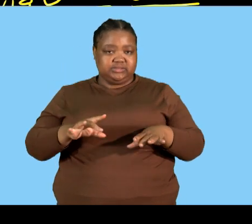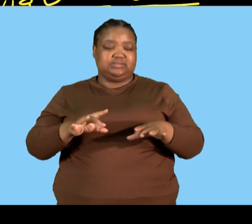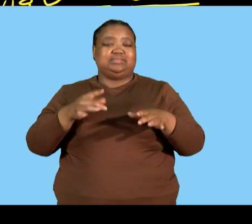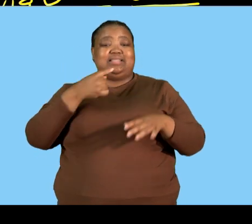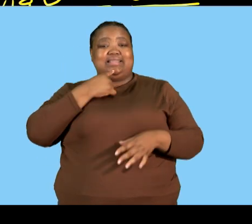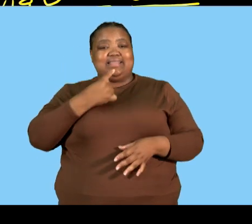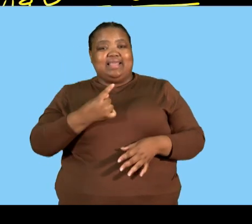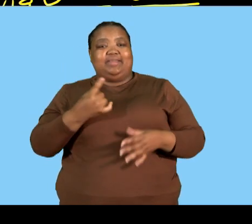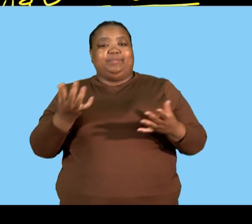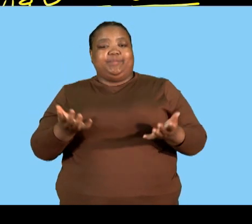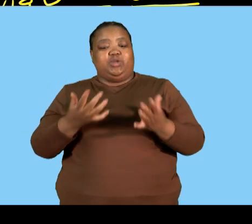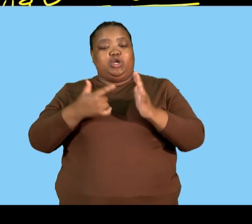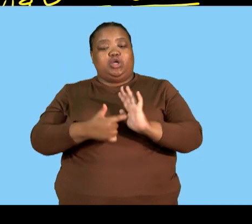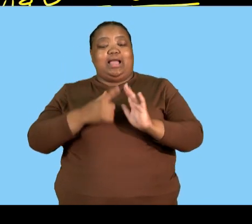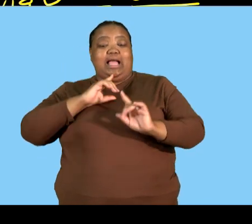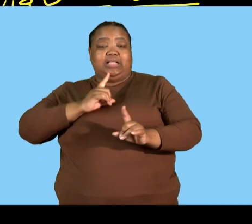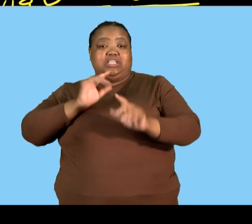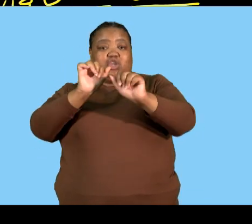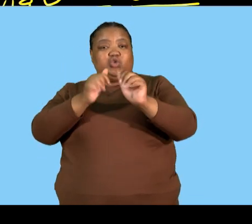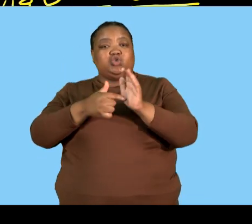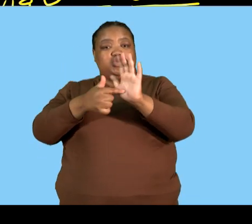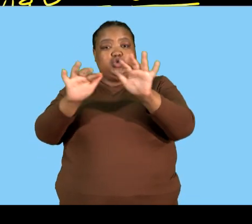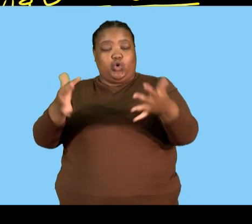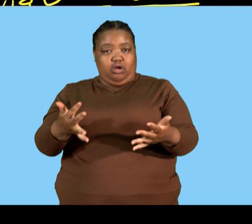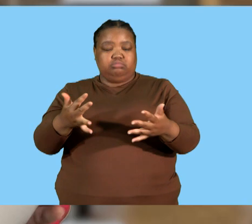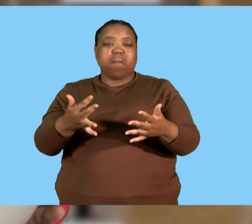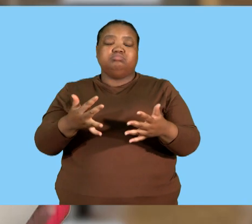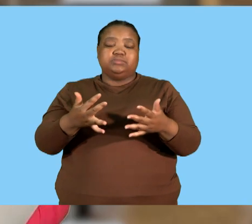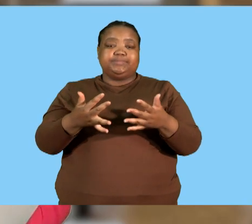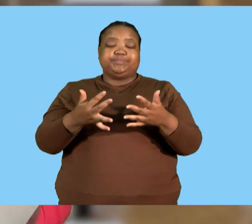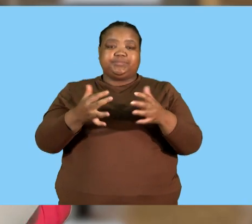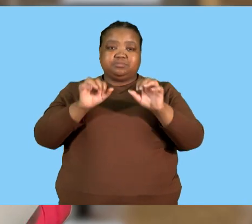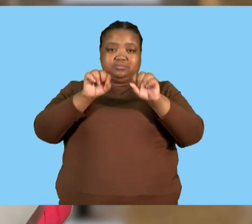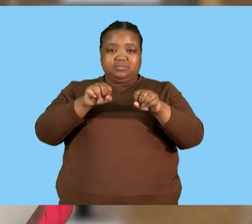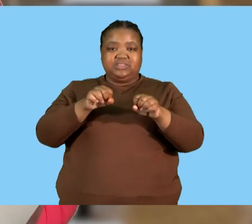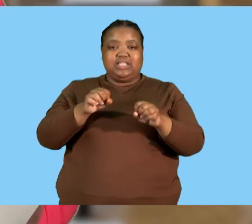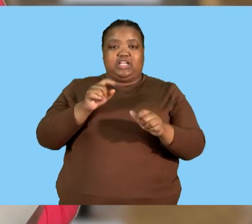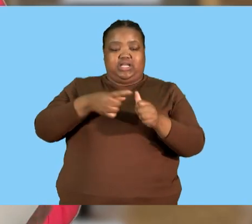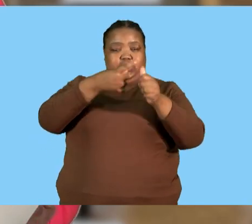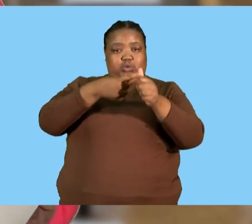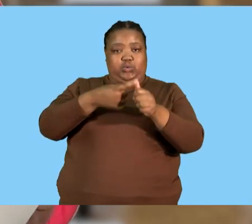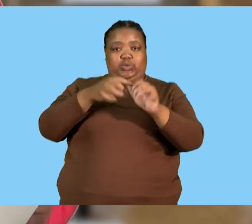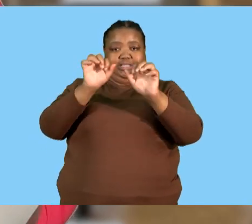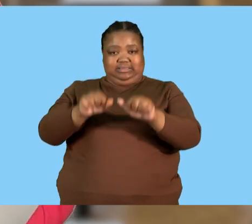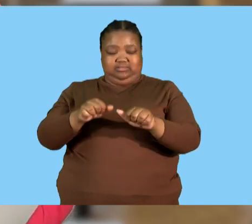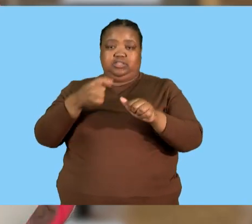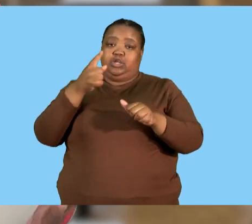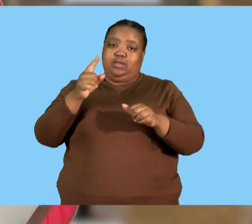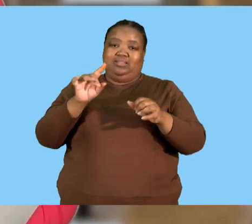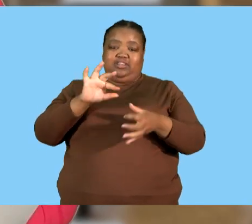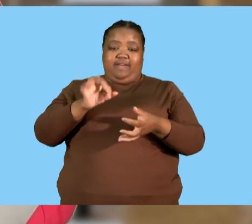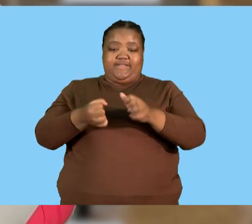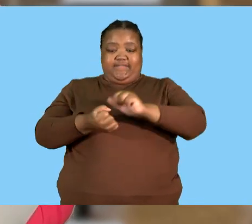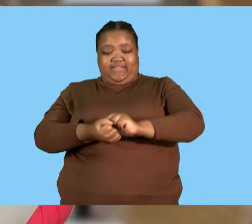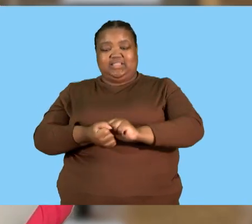verify or show by means of calculations whether this or that will happen, at the end you must conclude by showing that yes